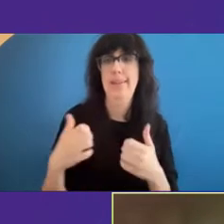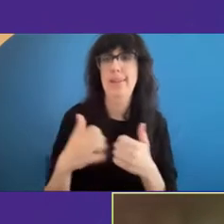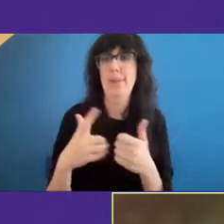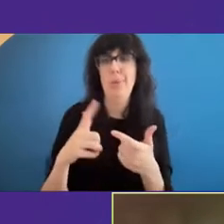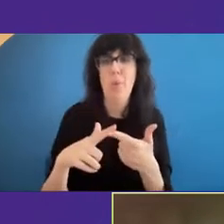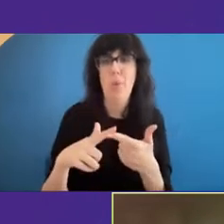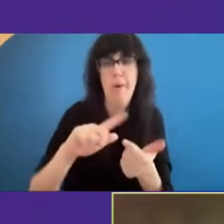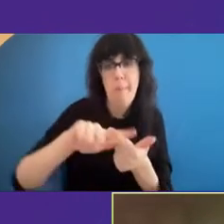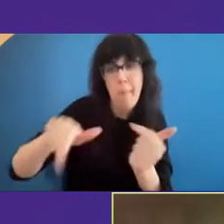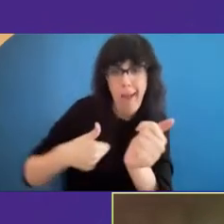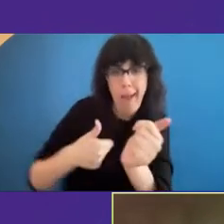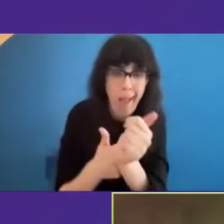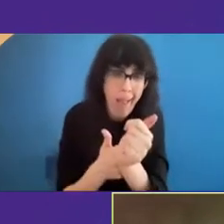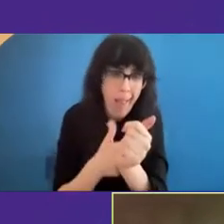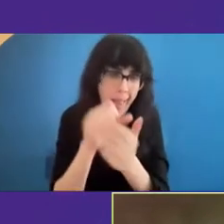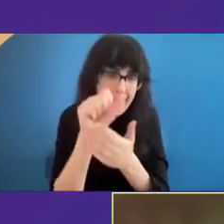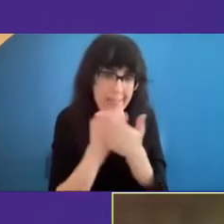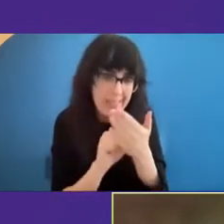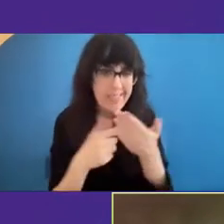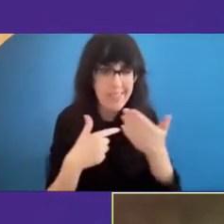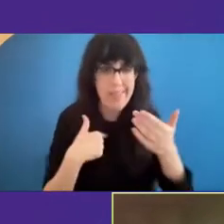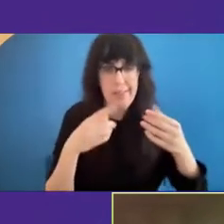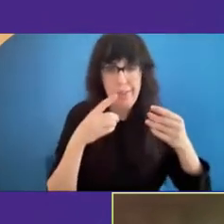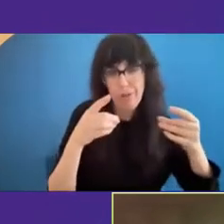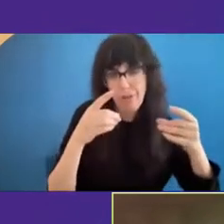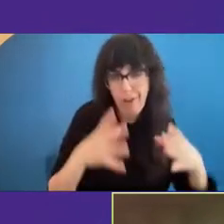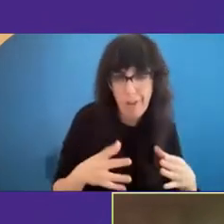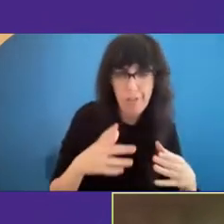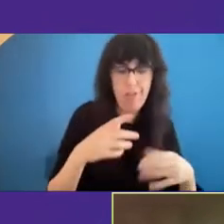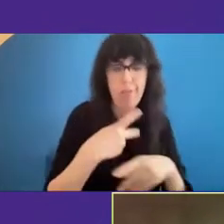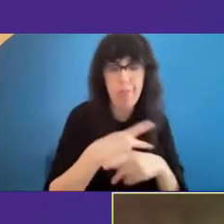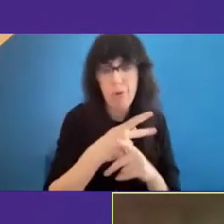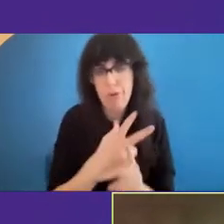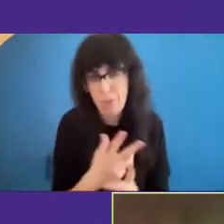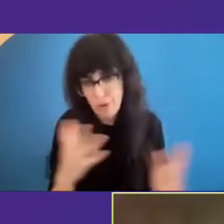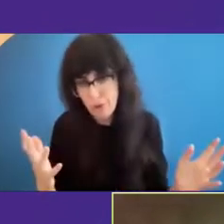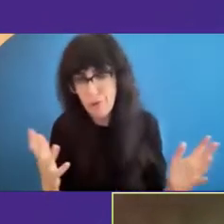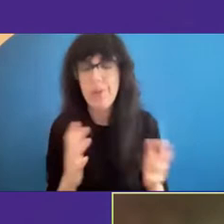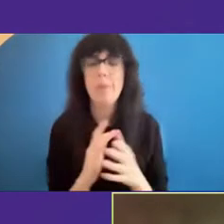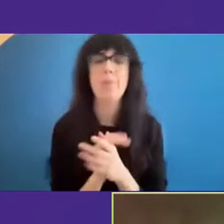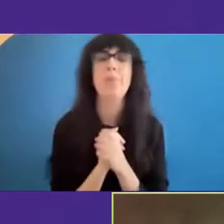scenes as a director or producer.